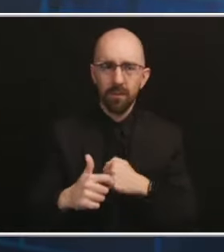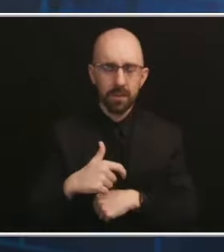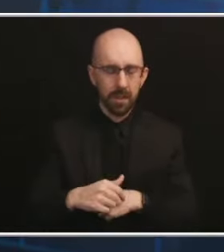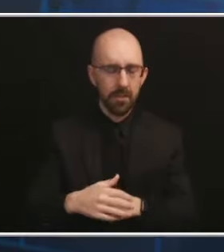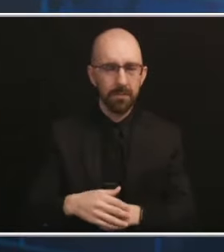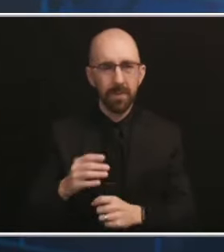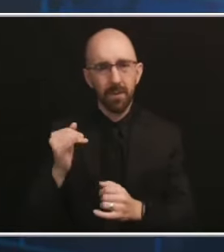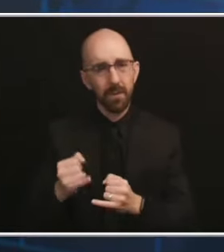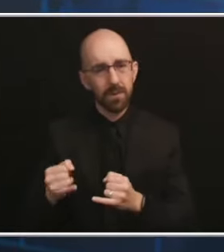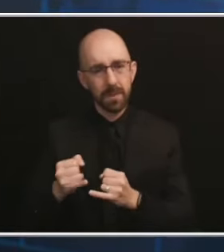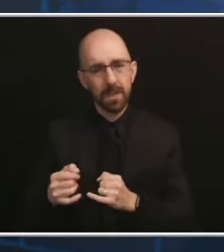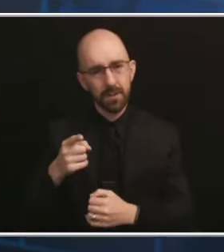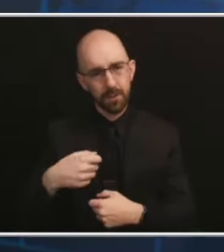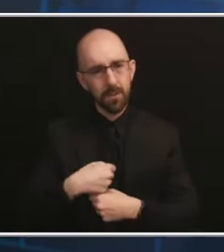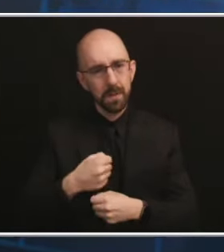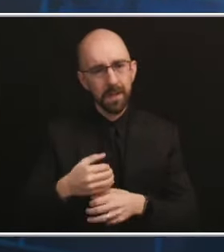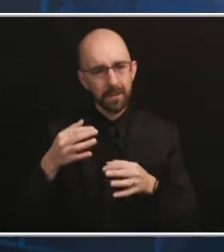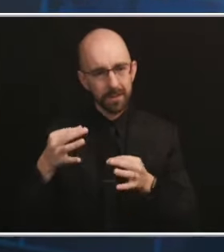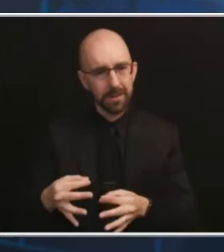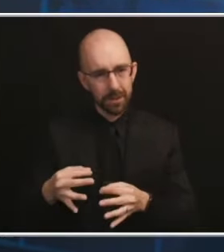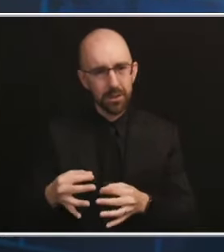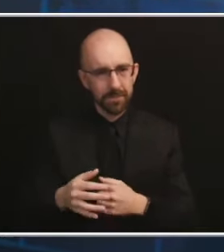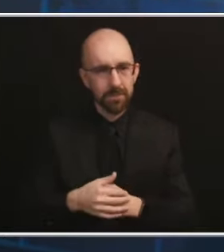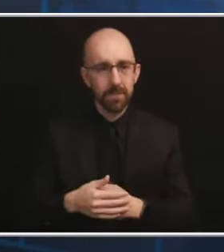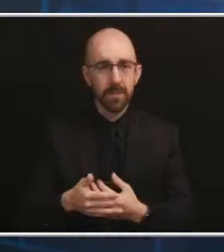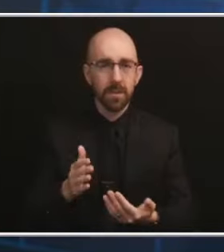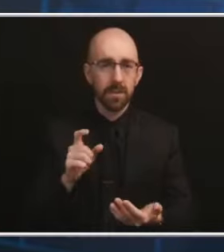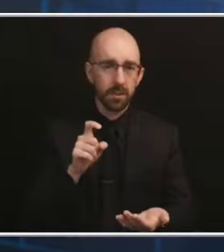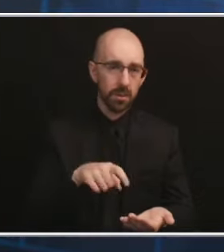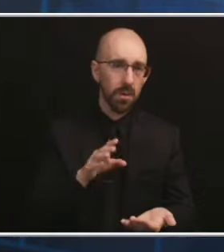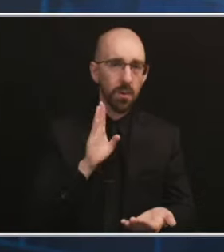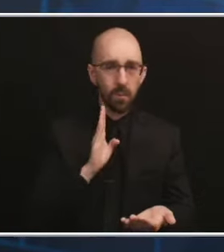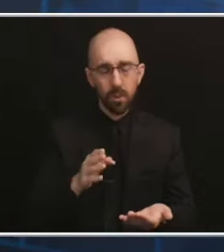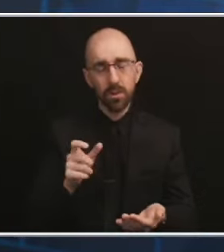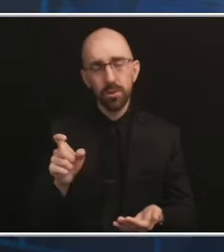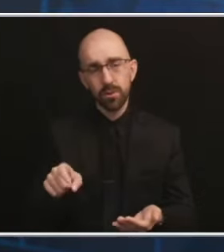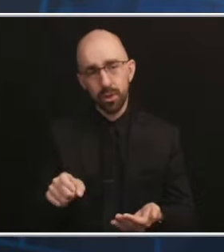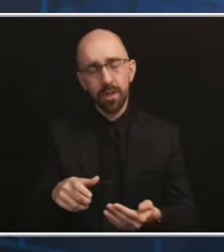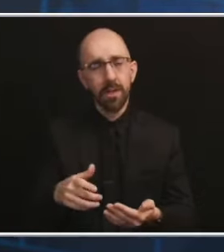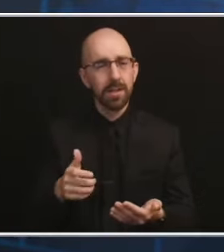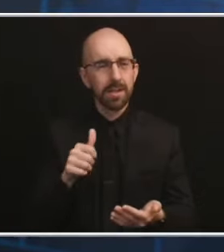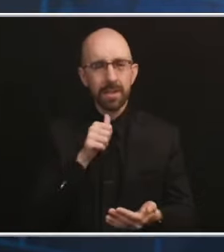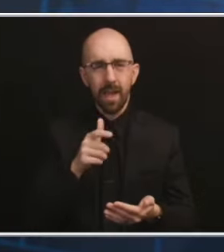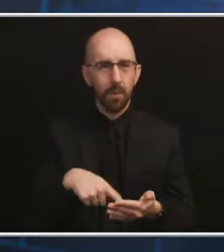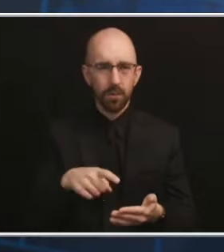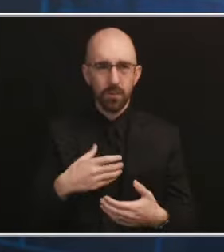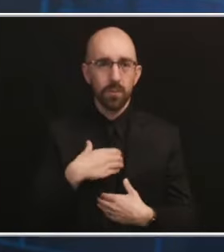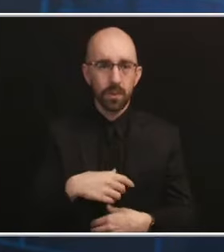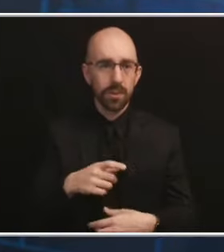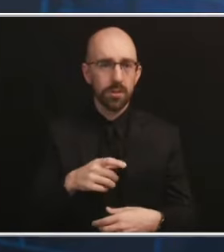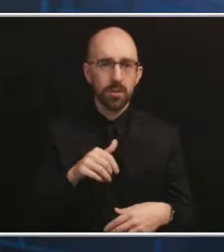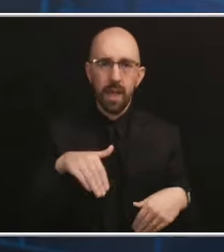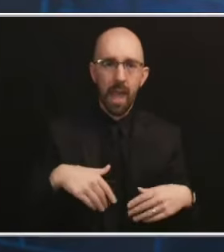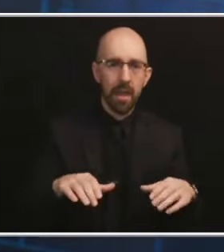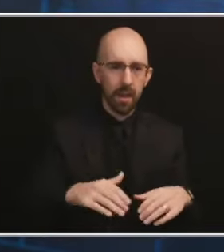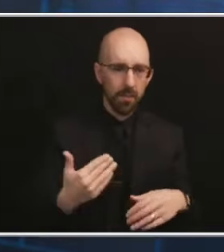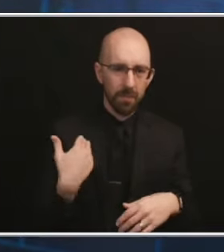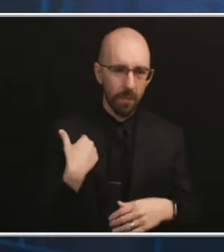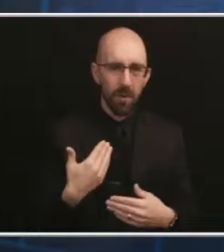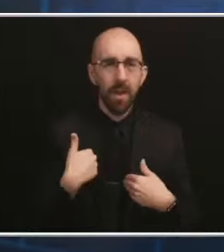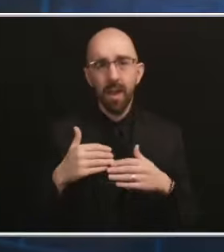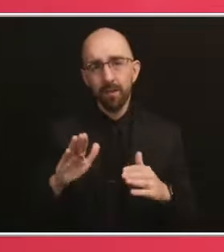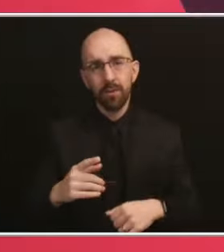you make the decision. So coulda, woulda, shoulda isn't what you wished you hadn't done before. Have a great day. We'll see you